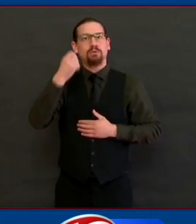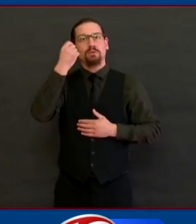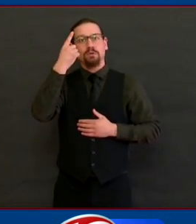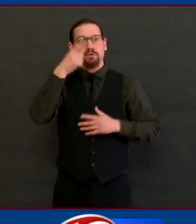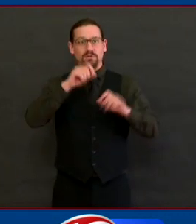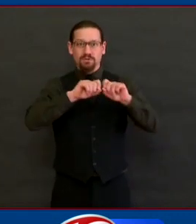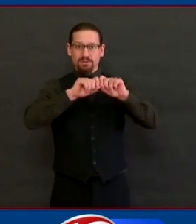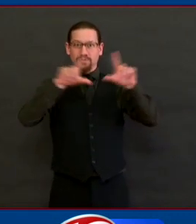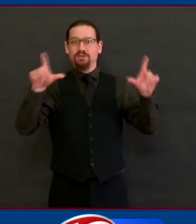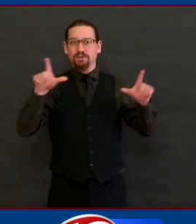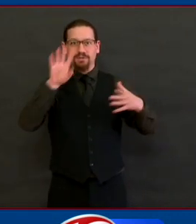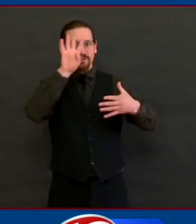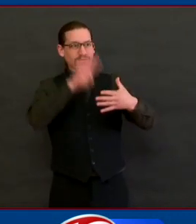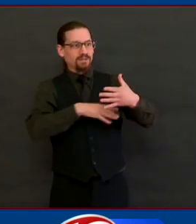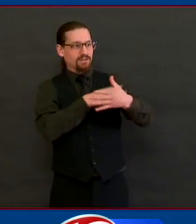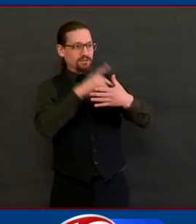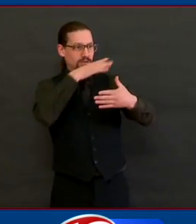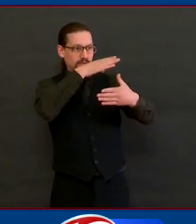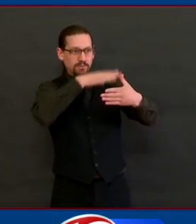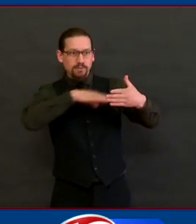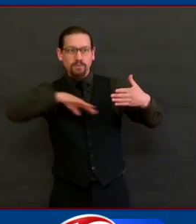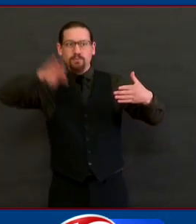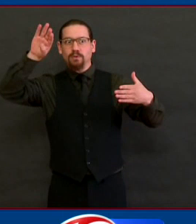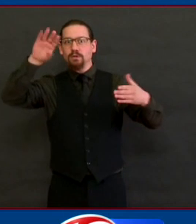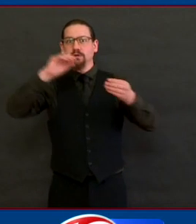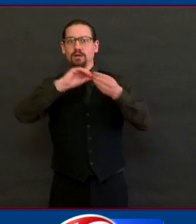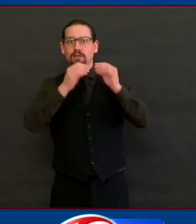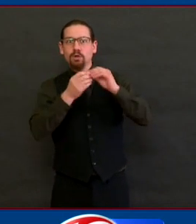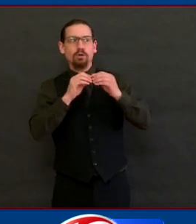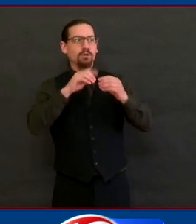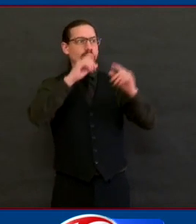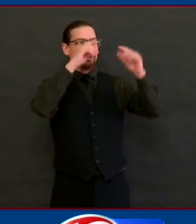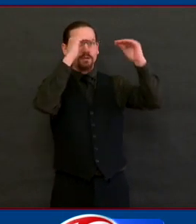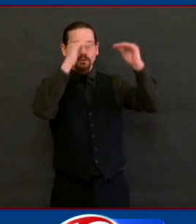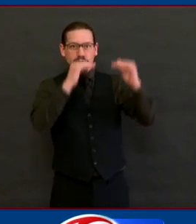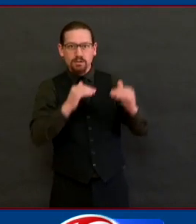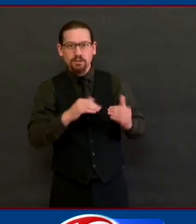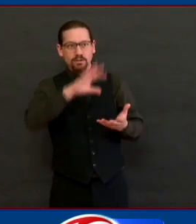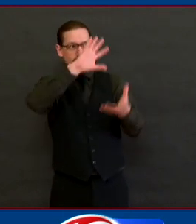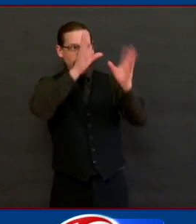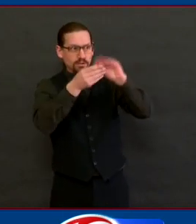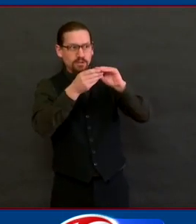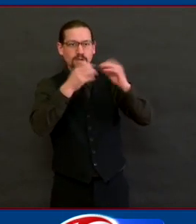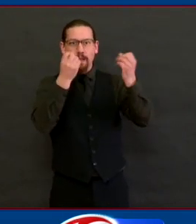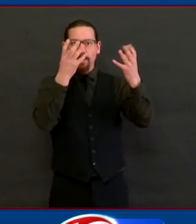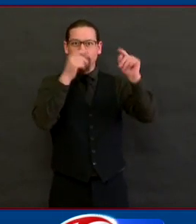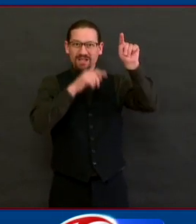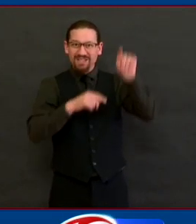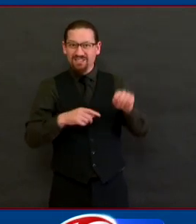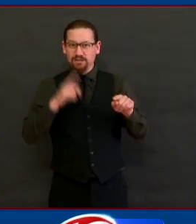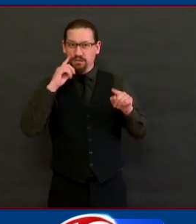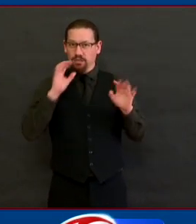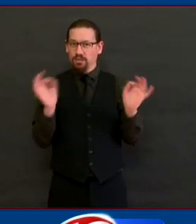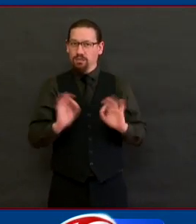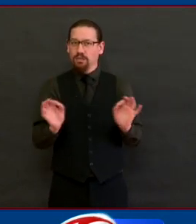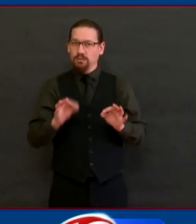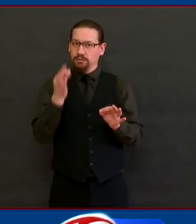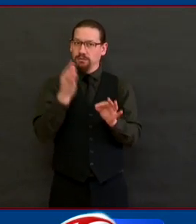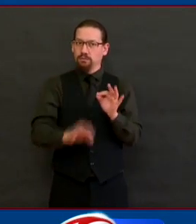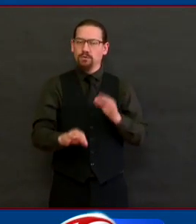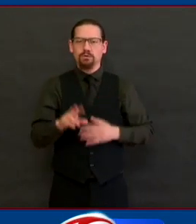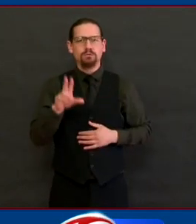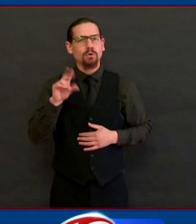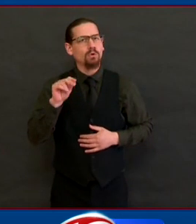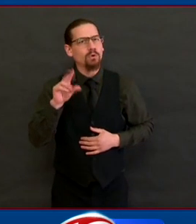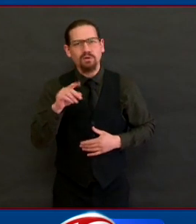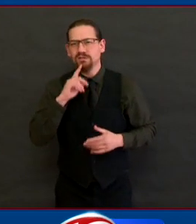a ton of work that went into that. I am so proud of you all for making this possible. From day one, I